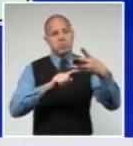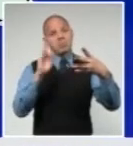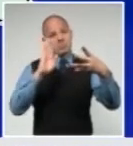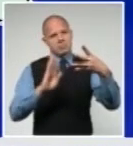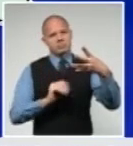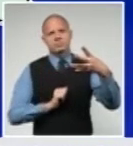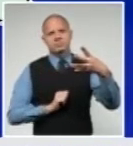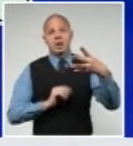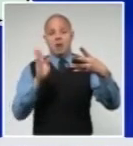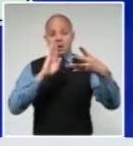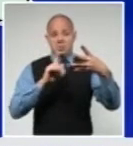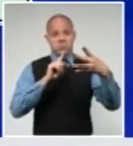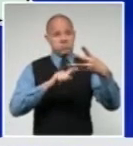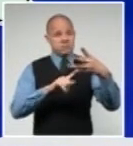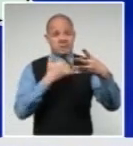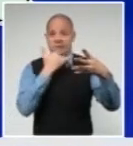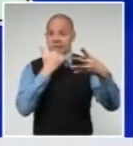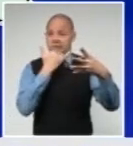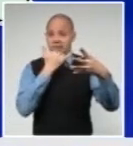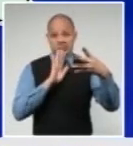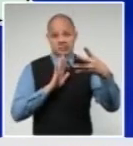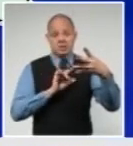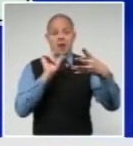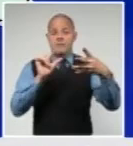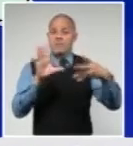1,167,805 cases and